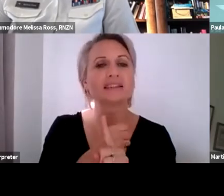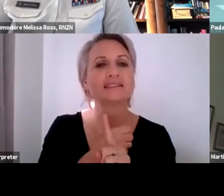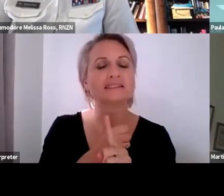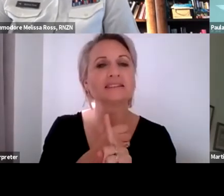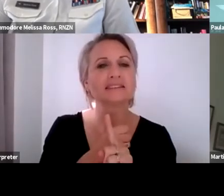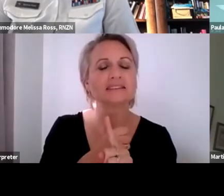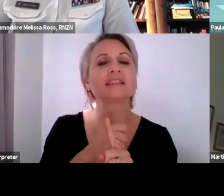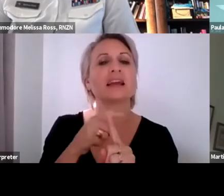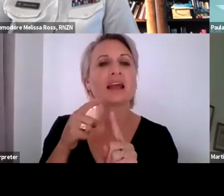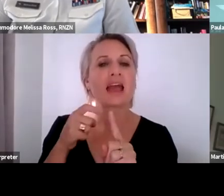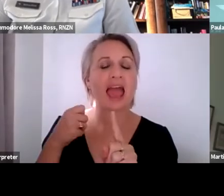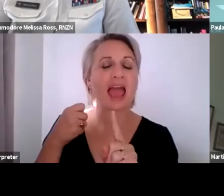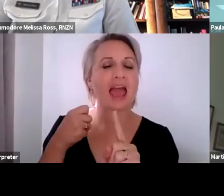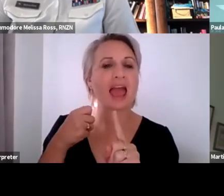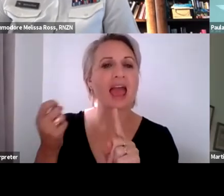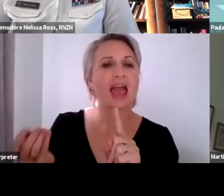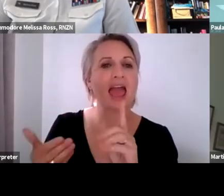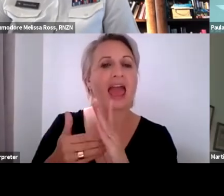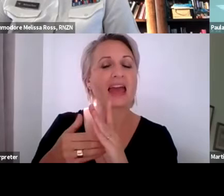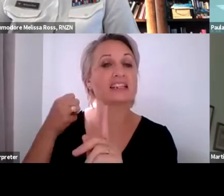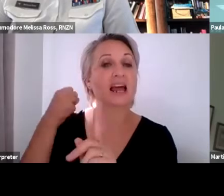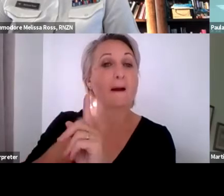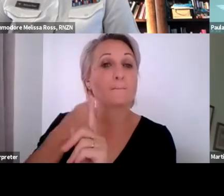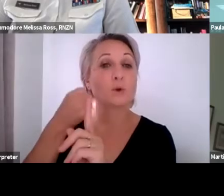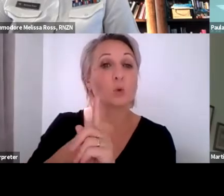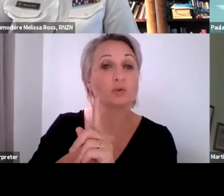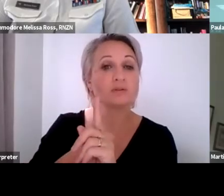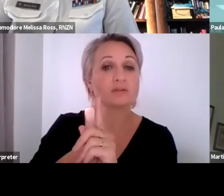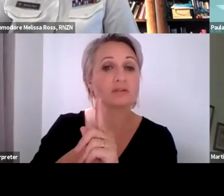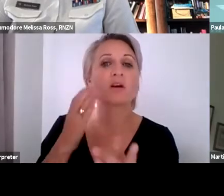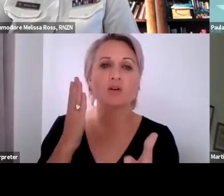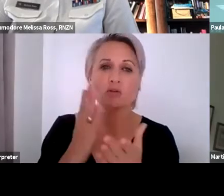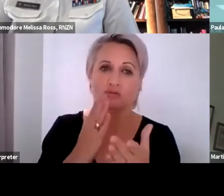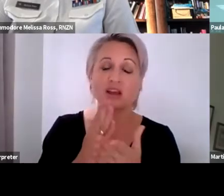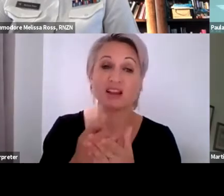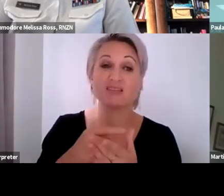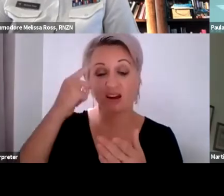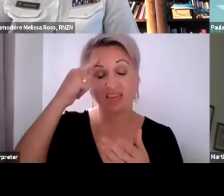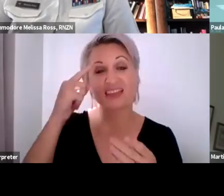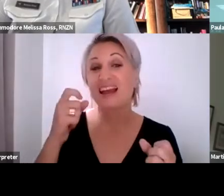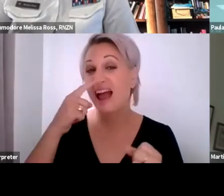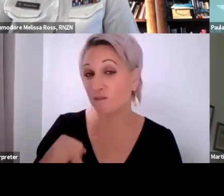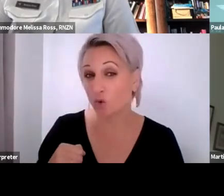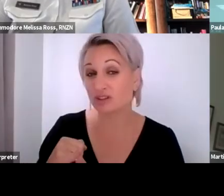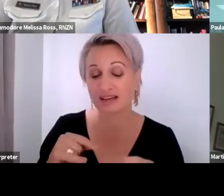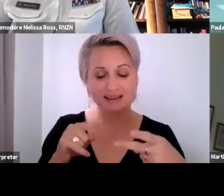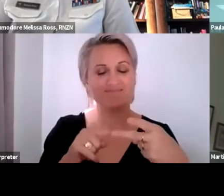still a very significant issue for women and a very significant issue for disabled women and